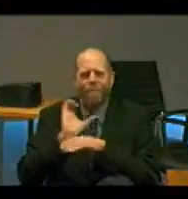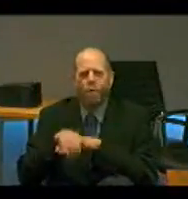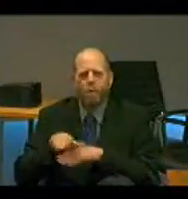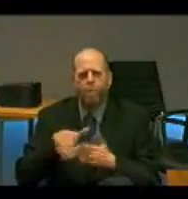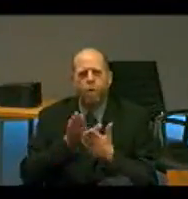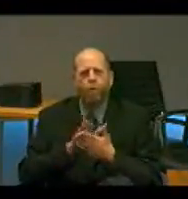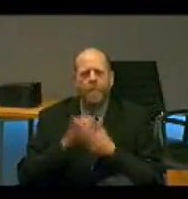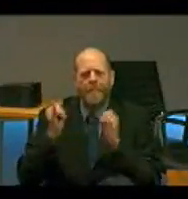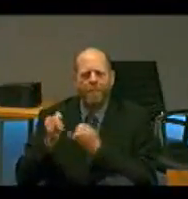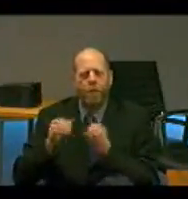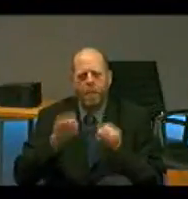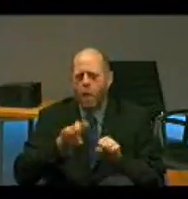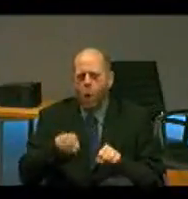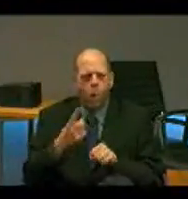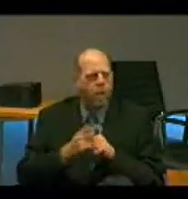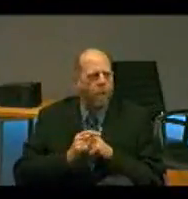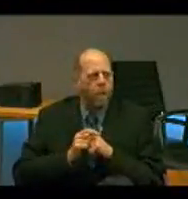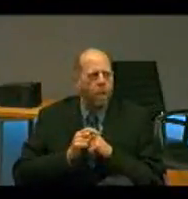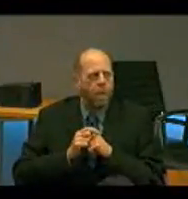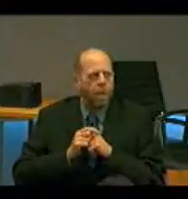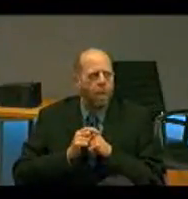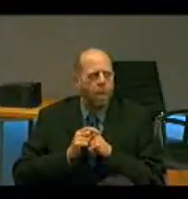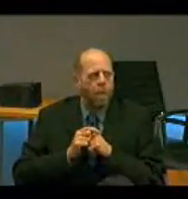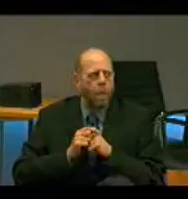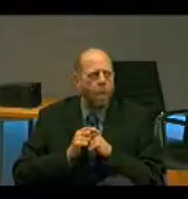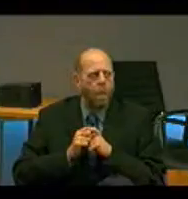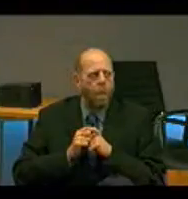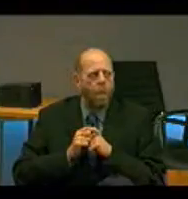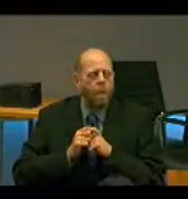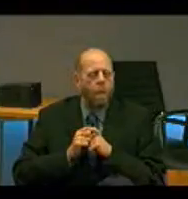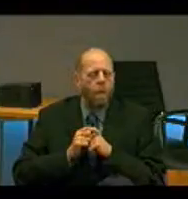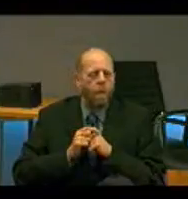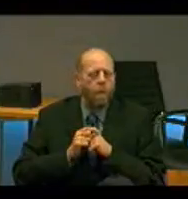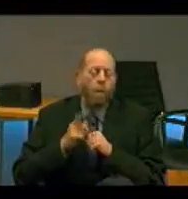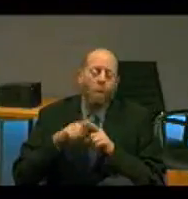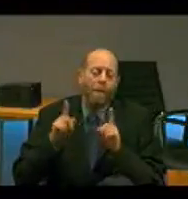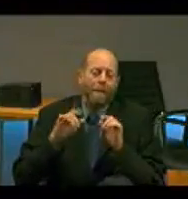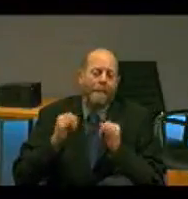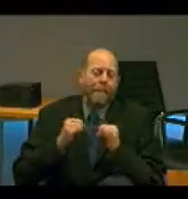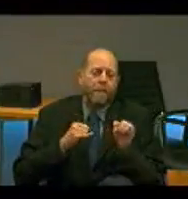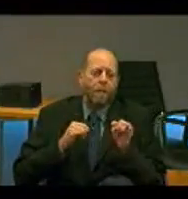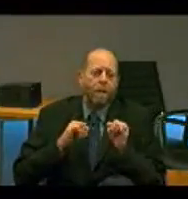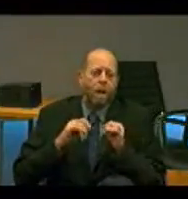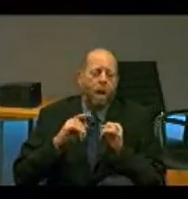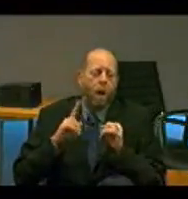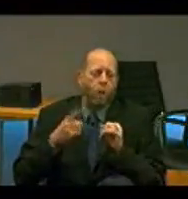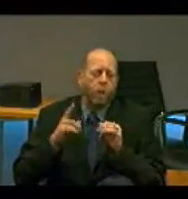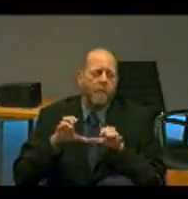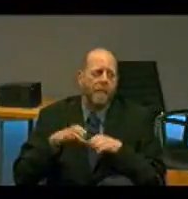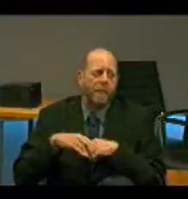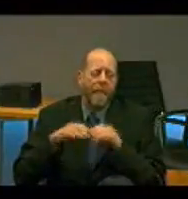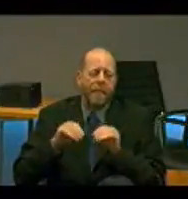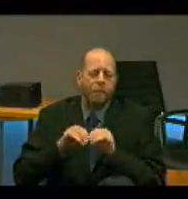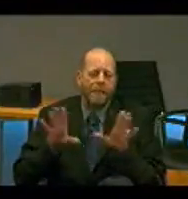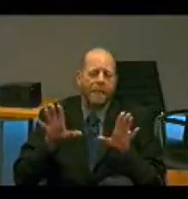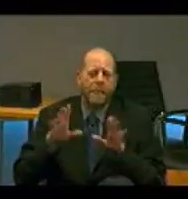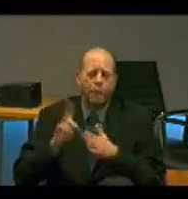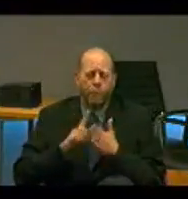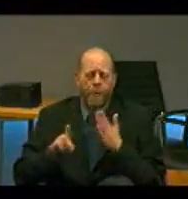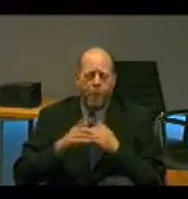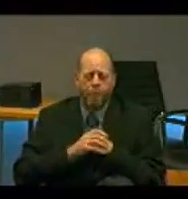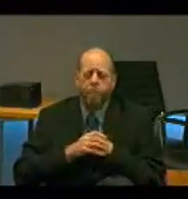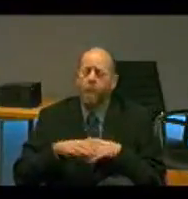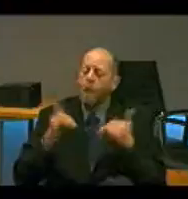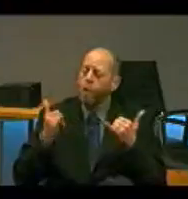approach. Individuals can only deal with the individual, often only explicit discrimination.